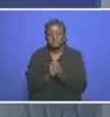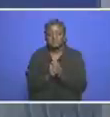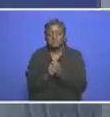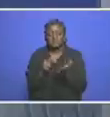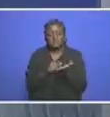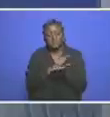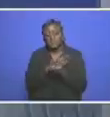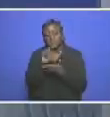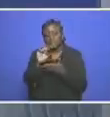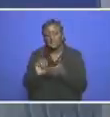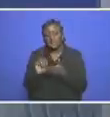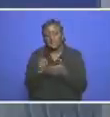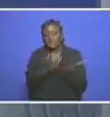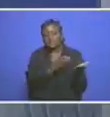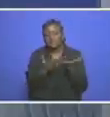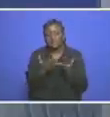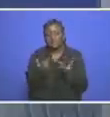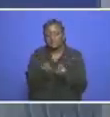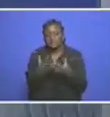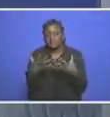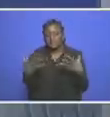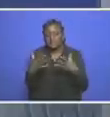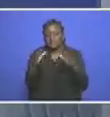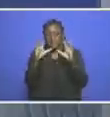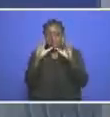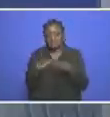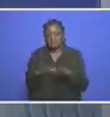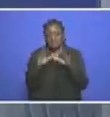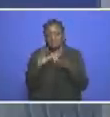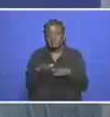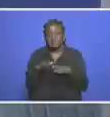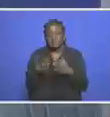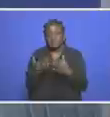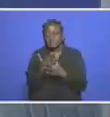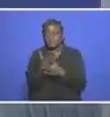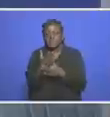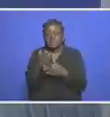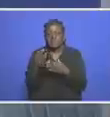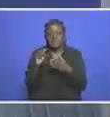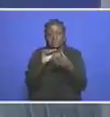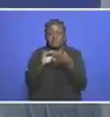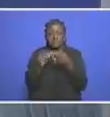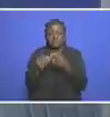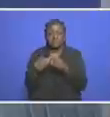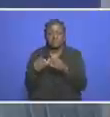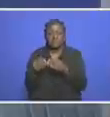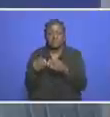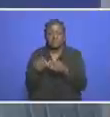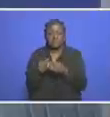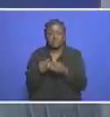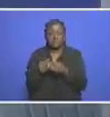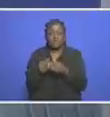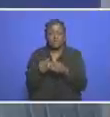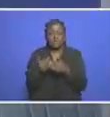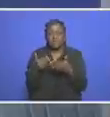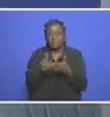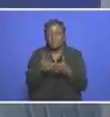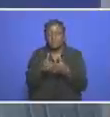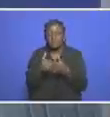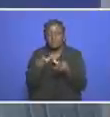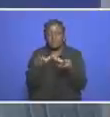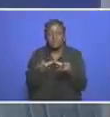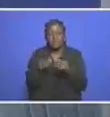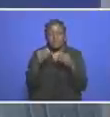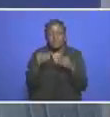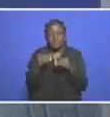This weekend brought significant downpours around the capital, but a new market may soon become a reality for locals and visitors, helping them to discover